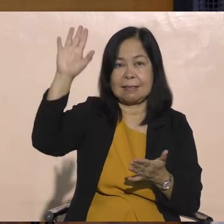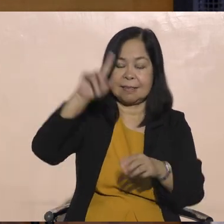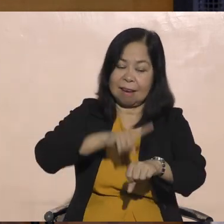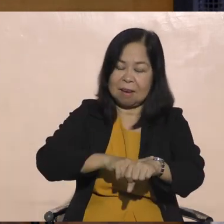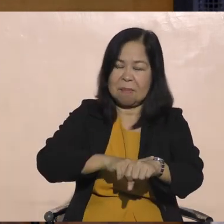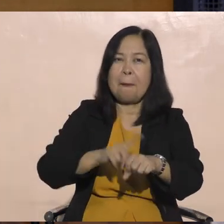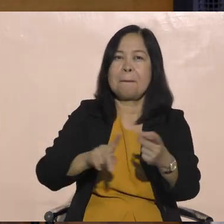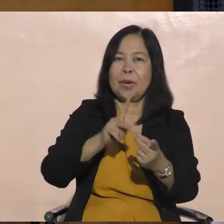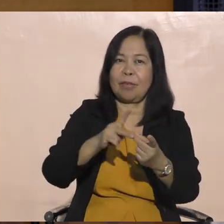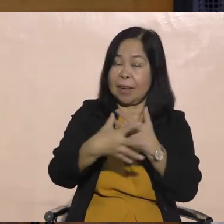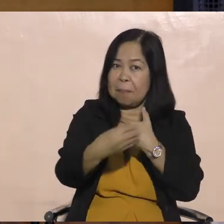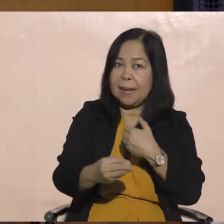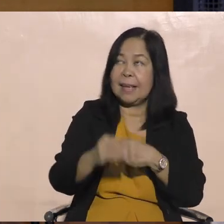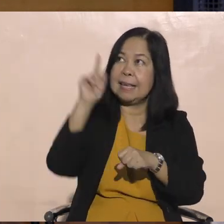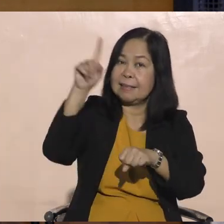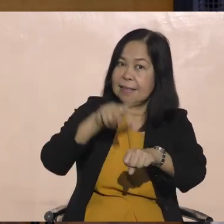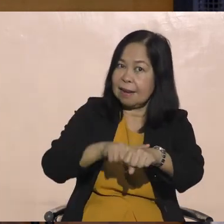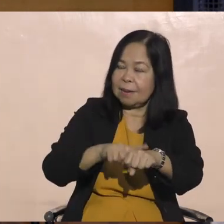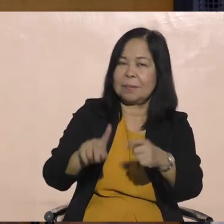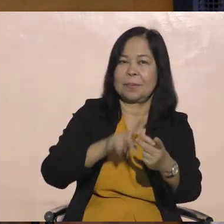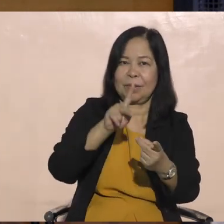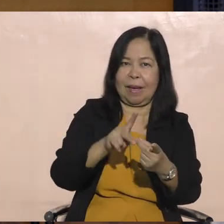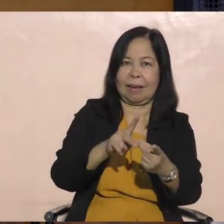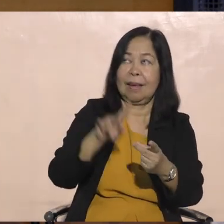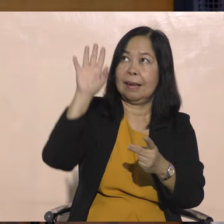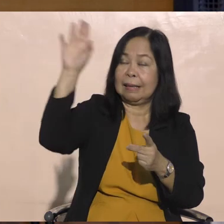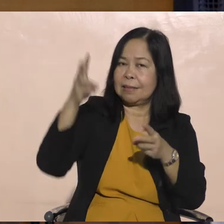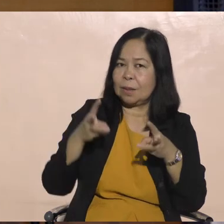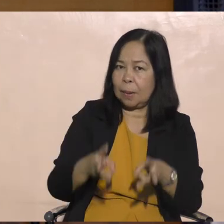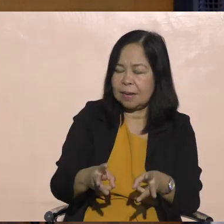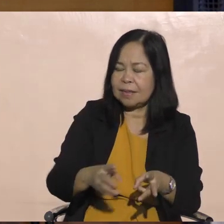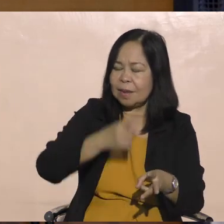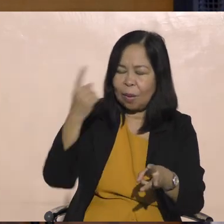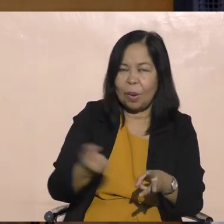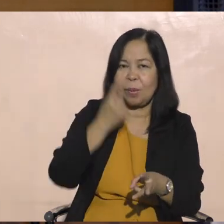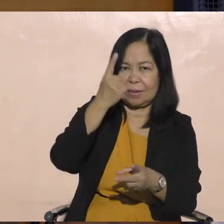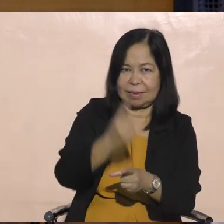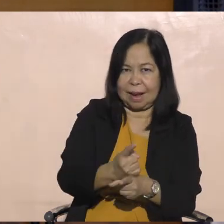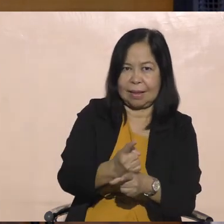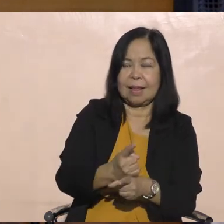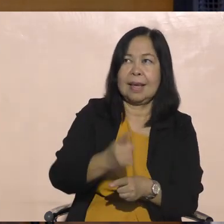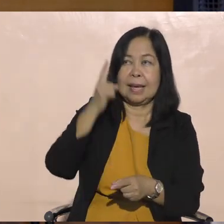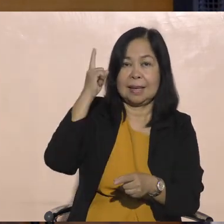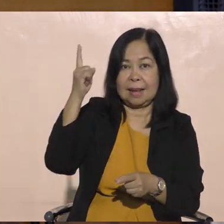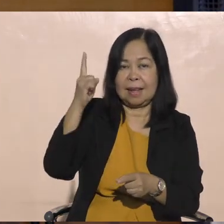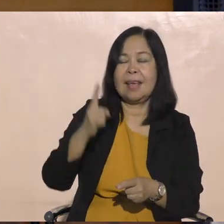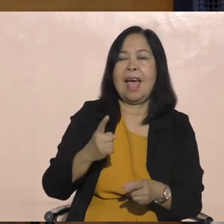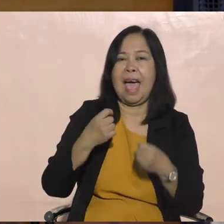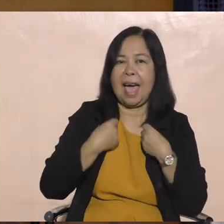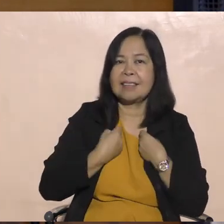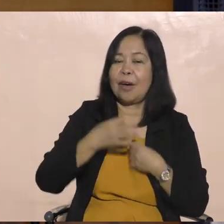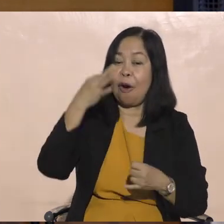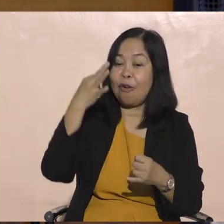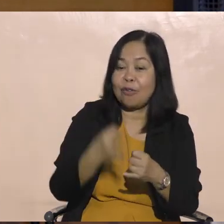timing is perfect. His ways are always right. And He has the